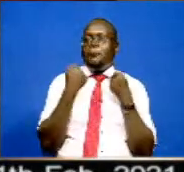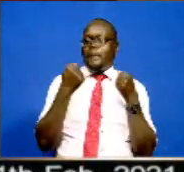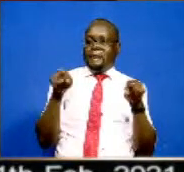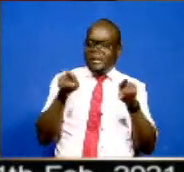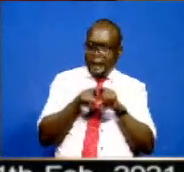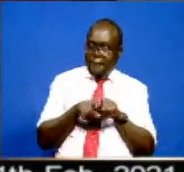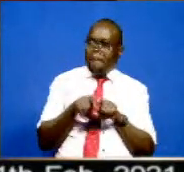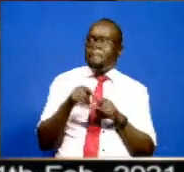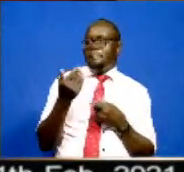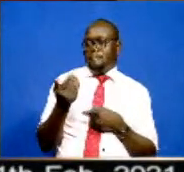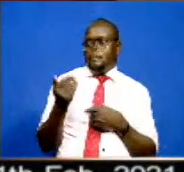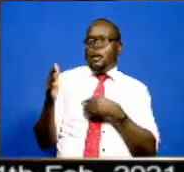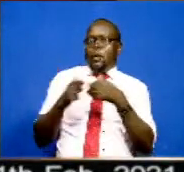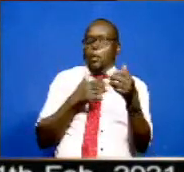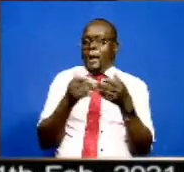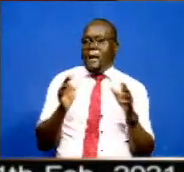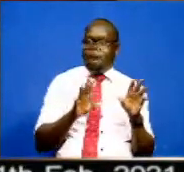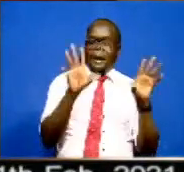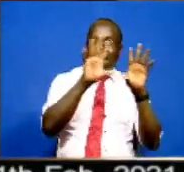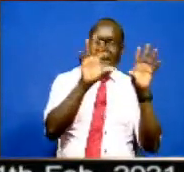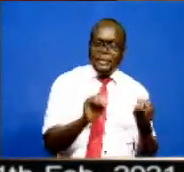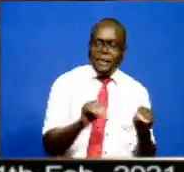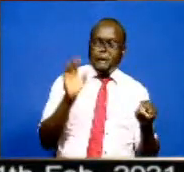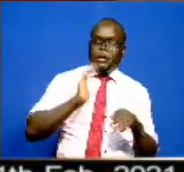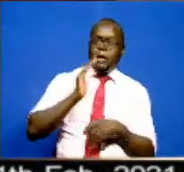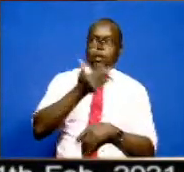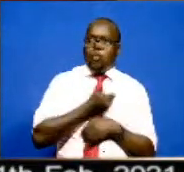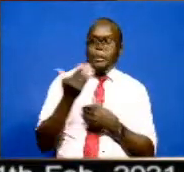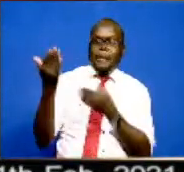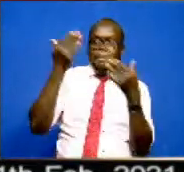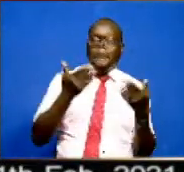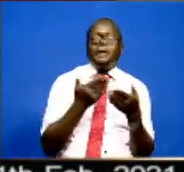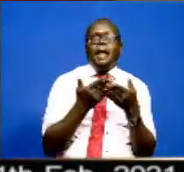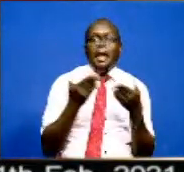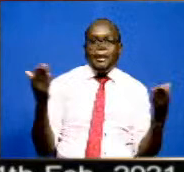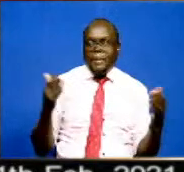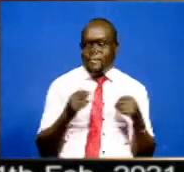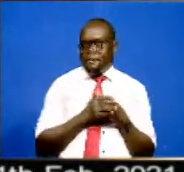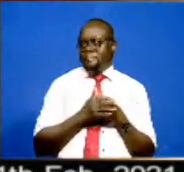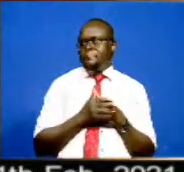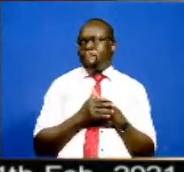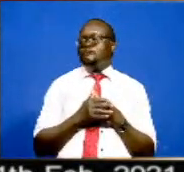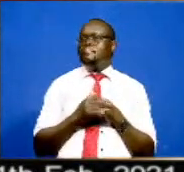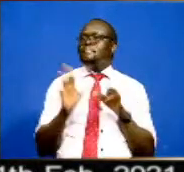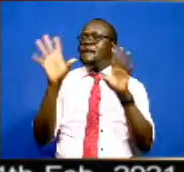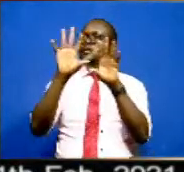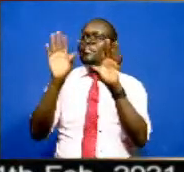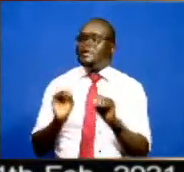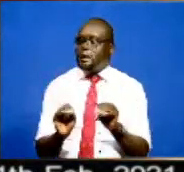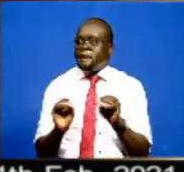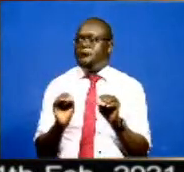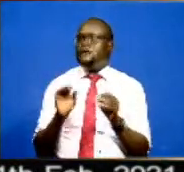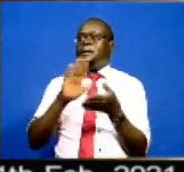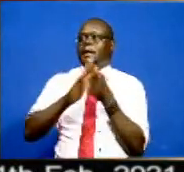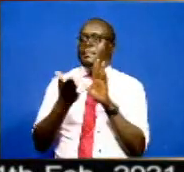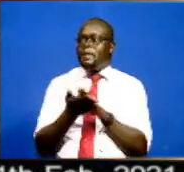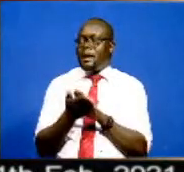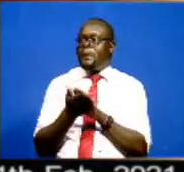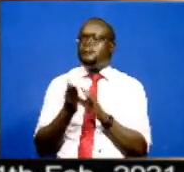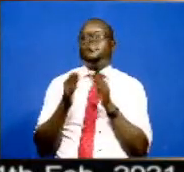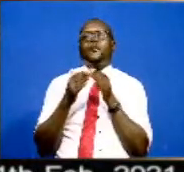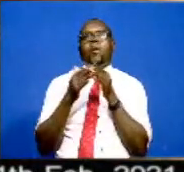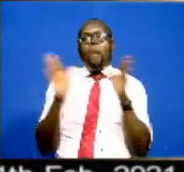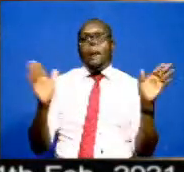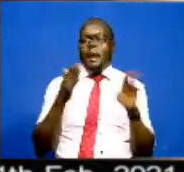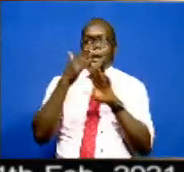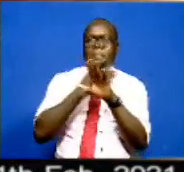says, that whenever Budget Committee brings anything into budget, it becomes very apparent